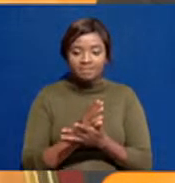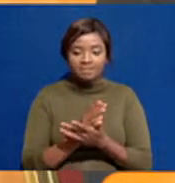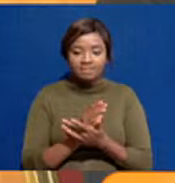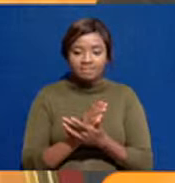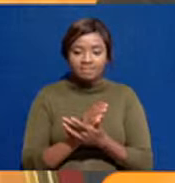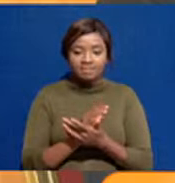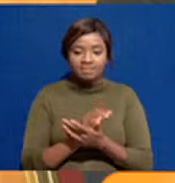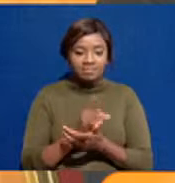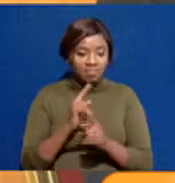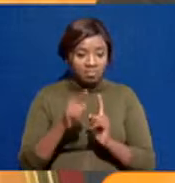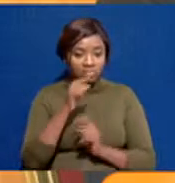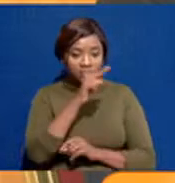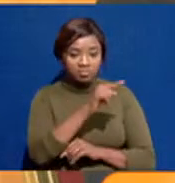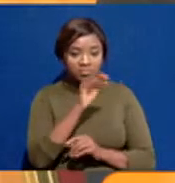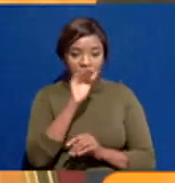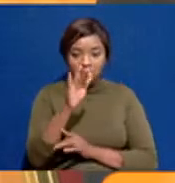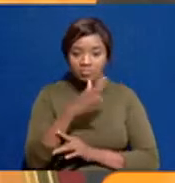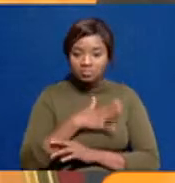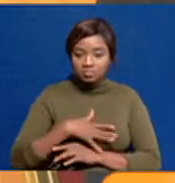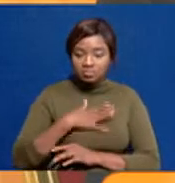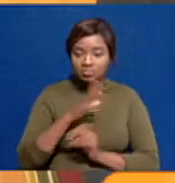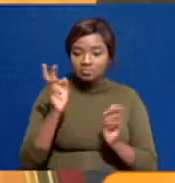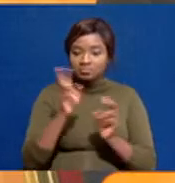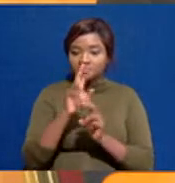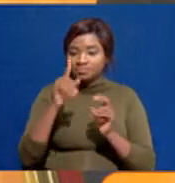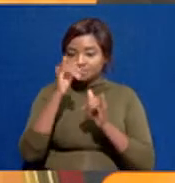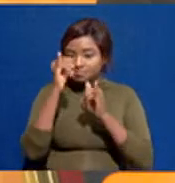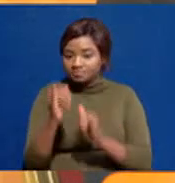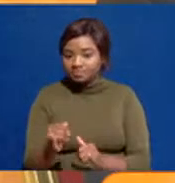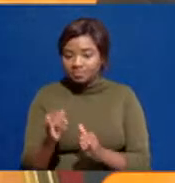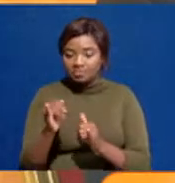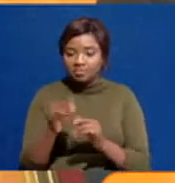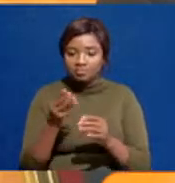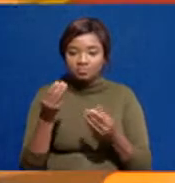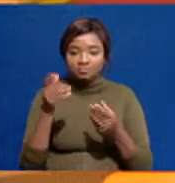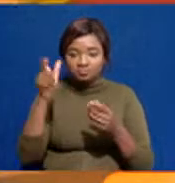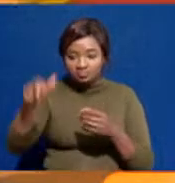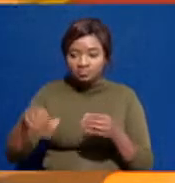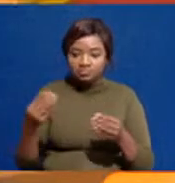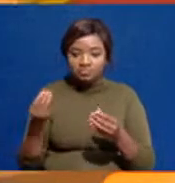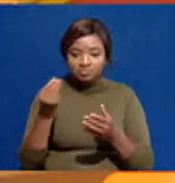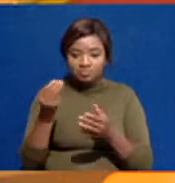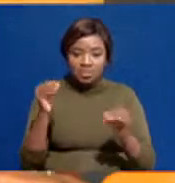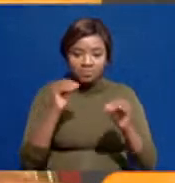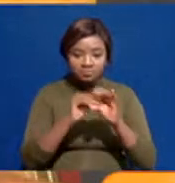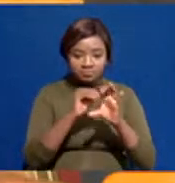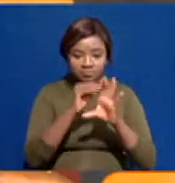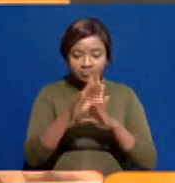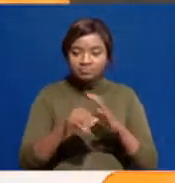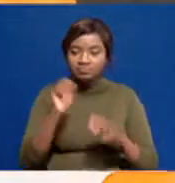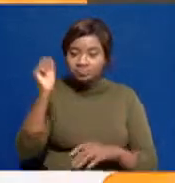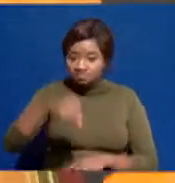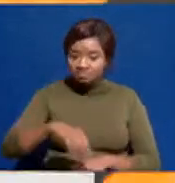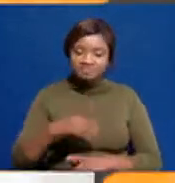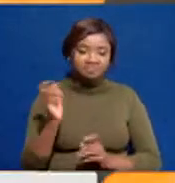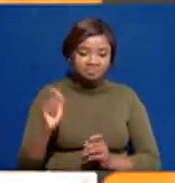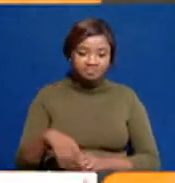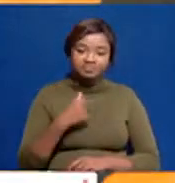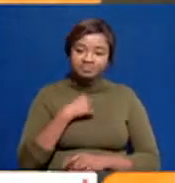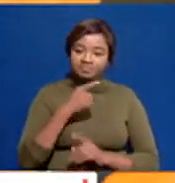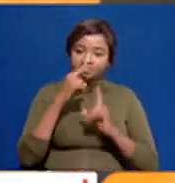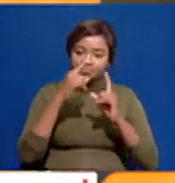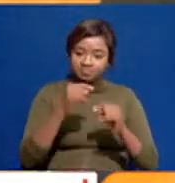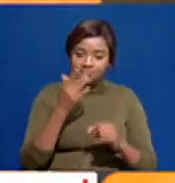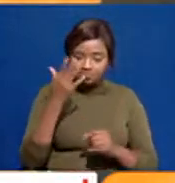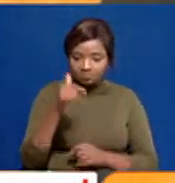look for a new investor. Is that what you said? Yes. Yeah? That's what he said. Yes, that's what I said. As I said, we have been